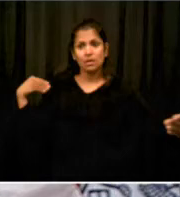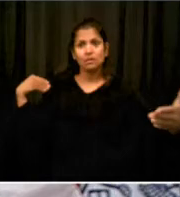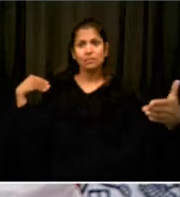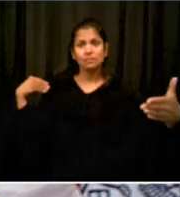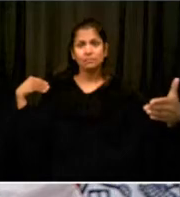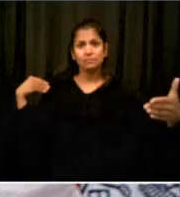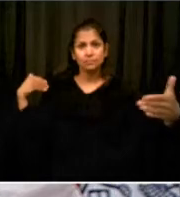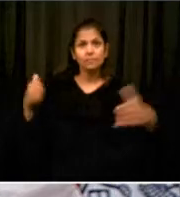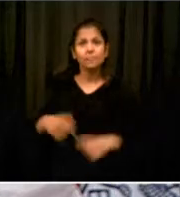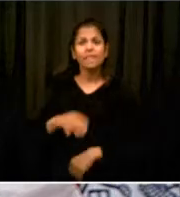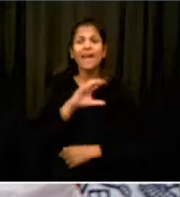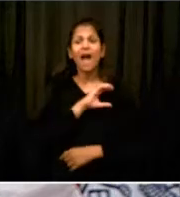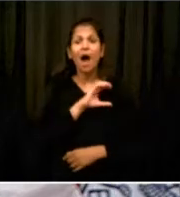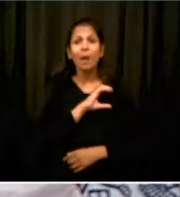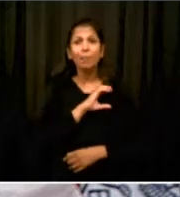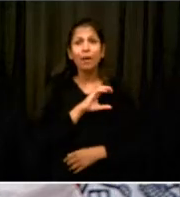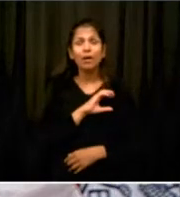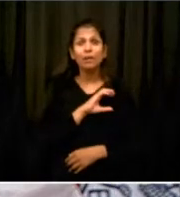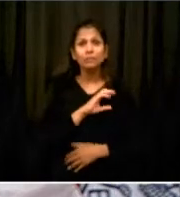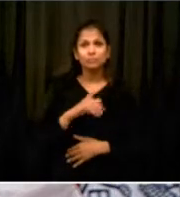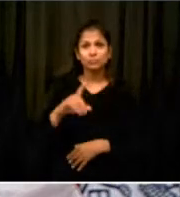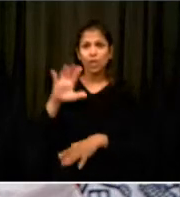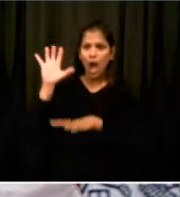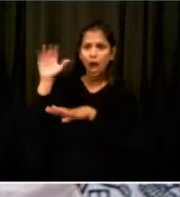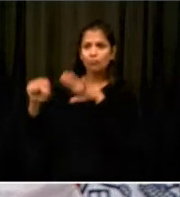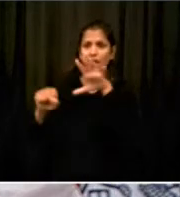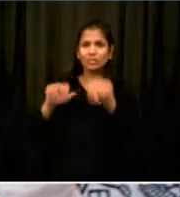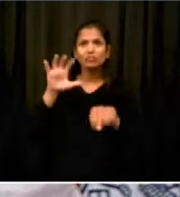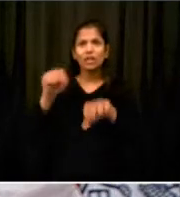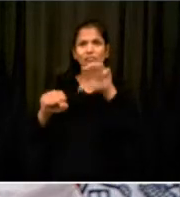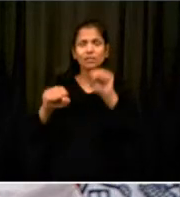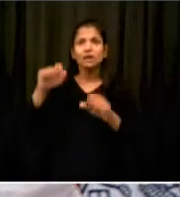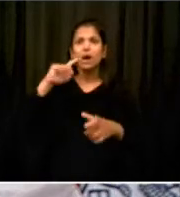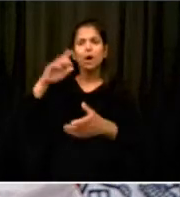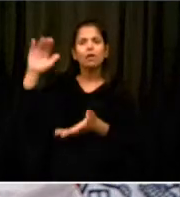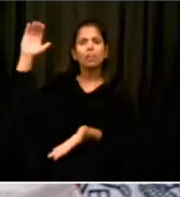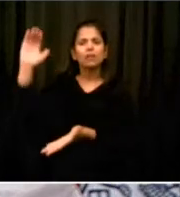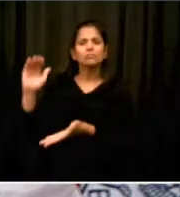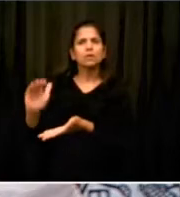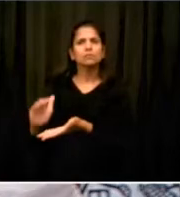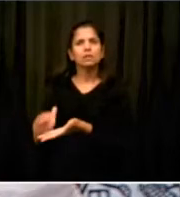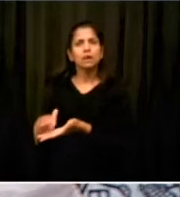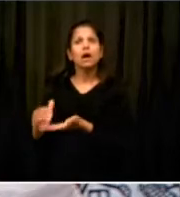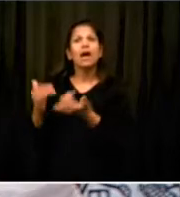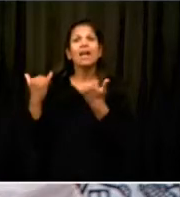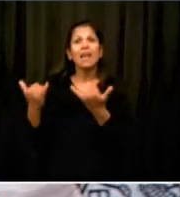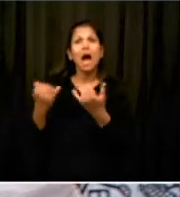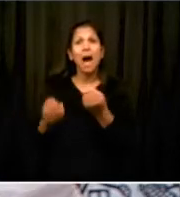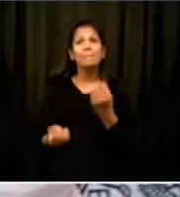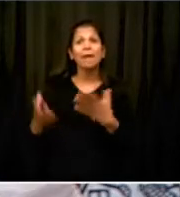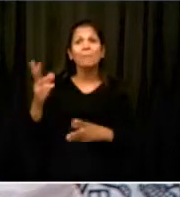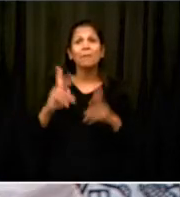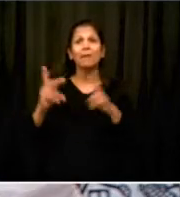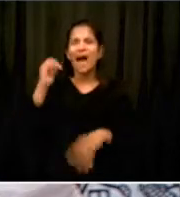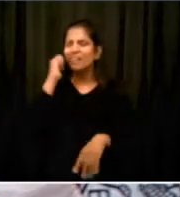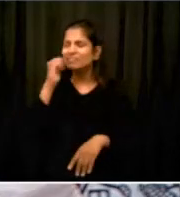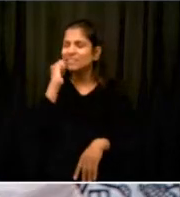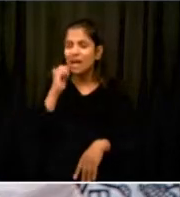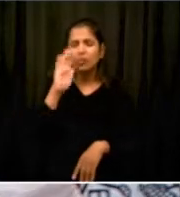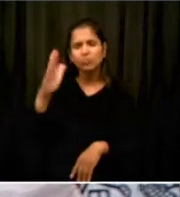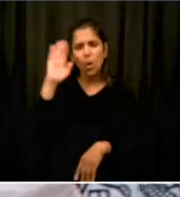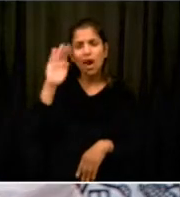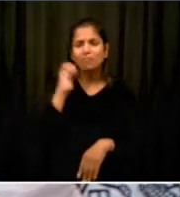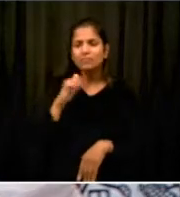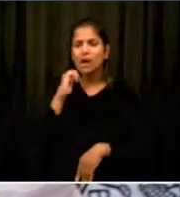not arrest or summons where there's a better alternative. And the NYPD has done that very consistently. Where there are arrests